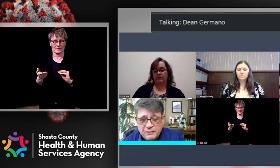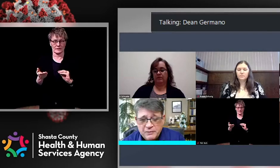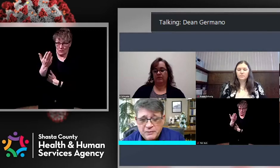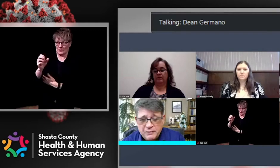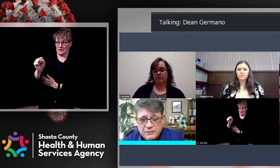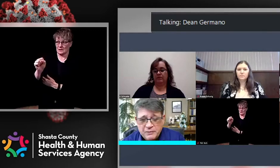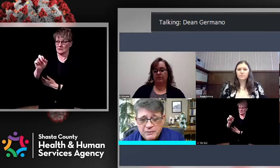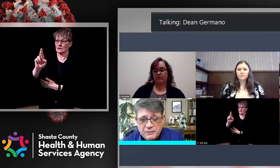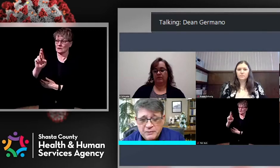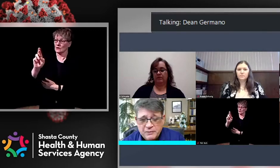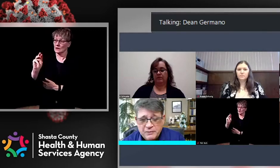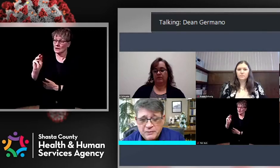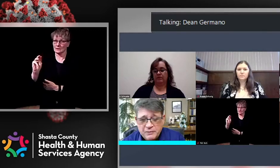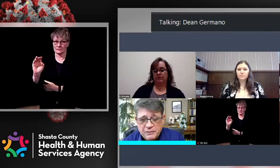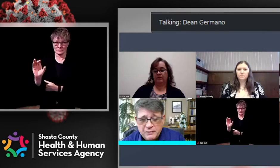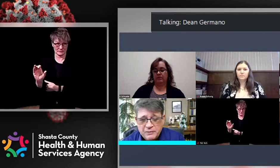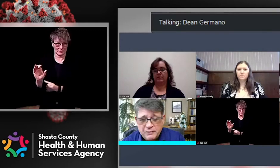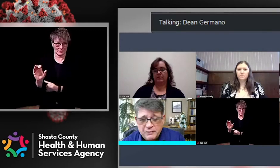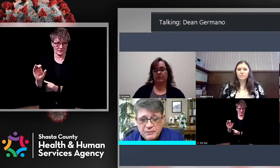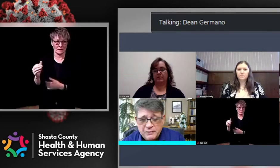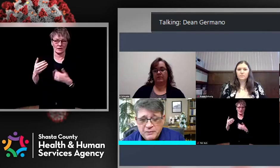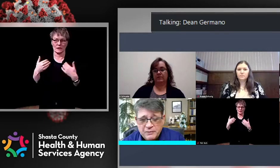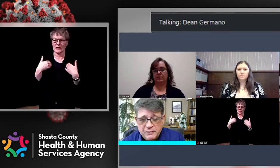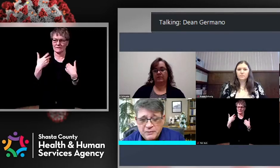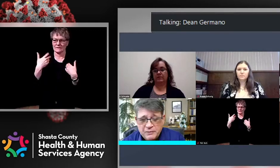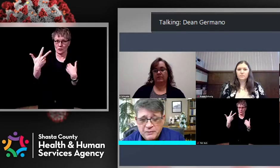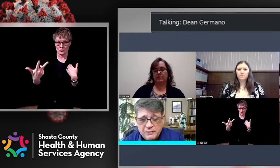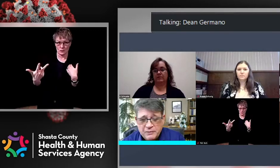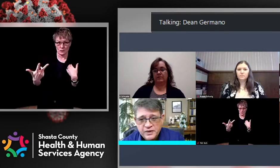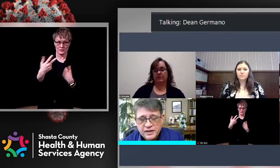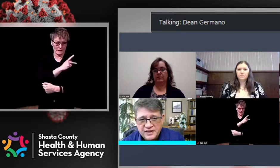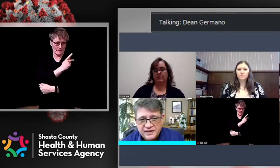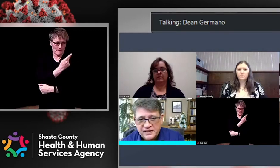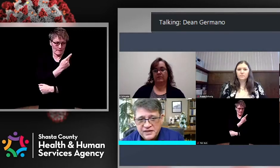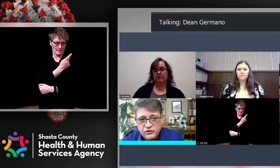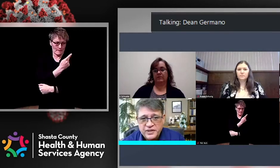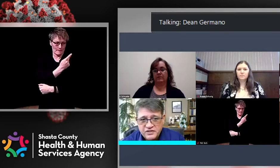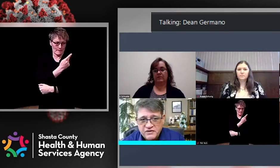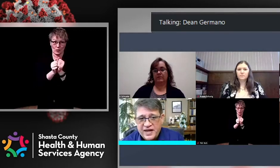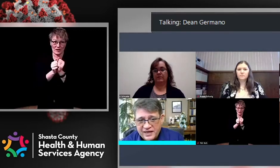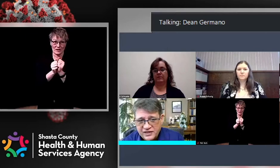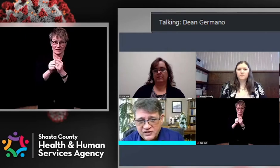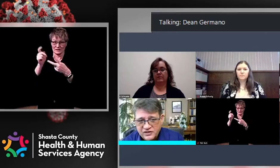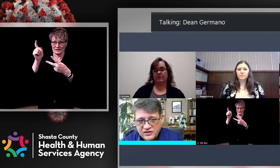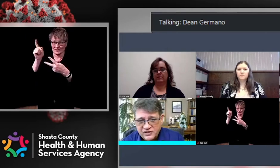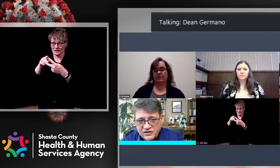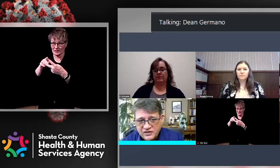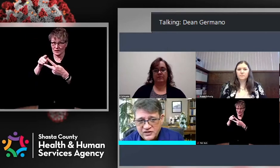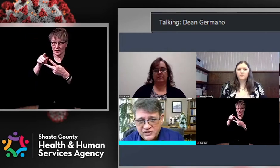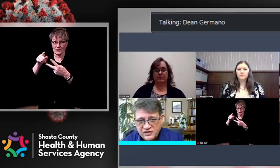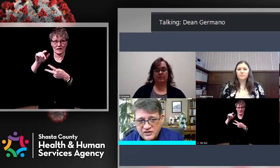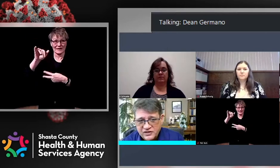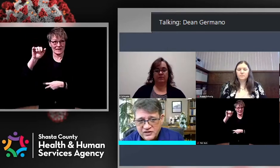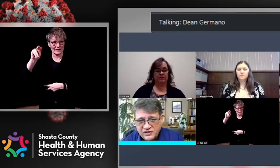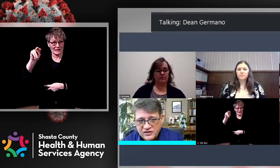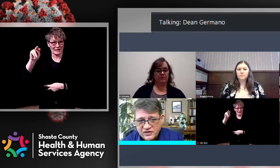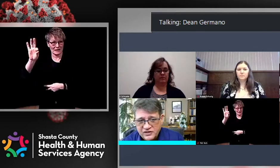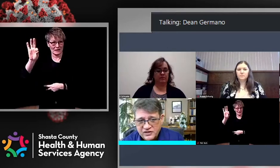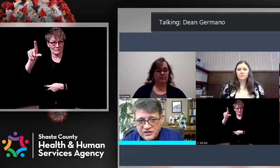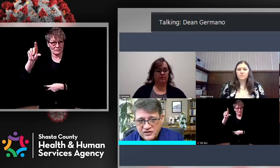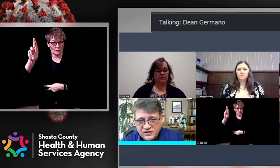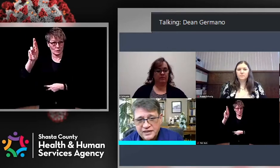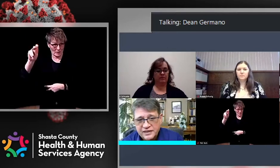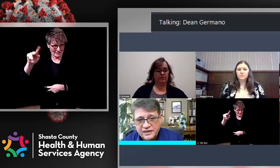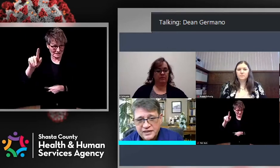three patients that have both influenza and COVID. So I think the influenza factor is now starting to enter into the